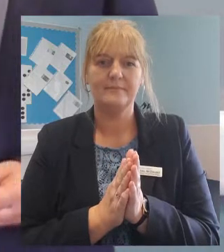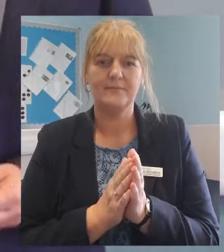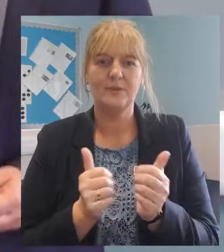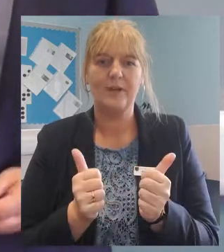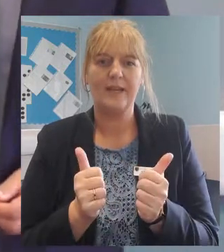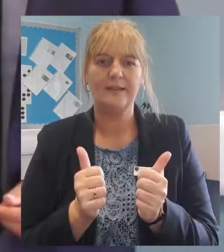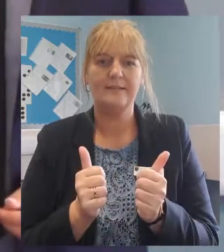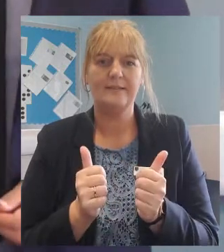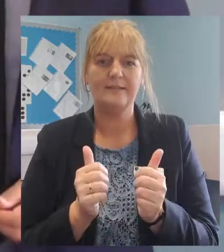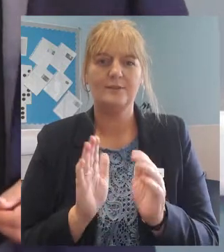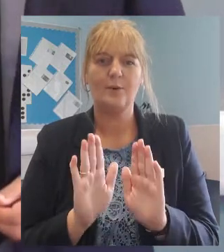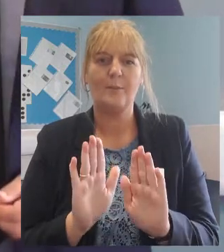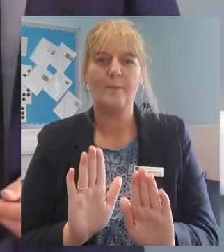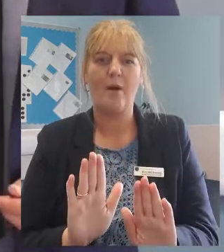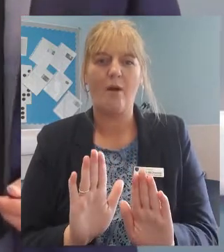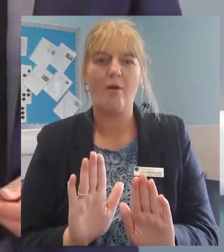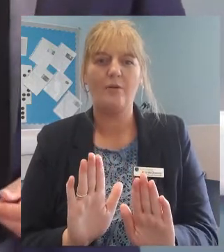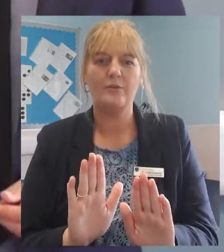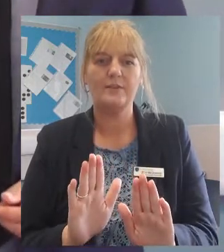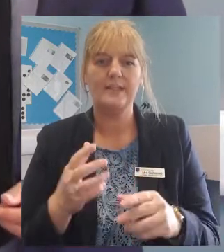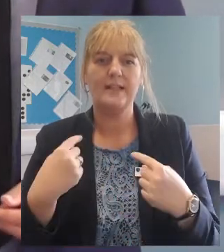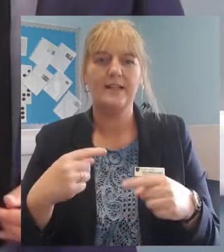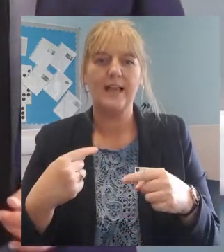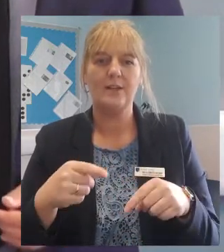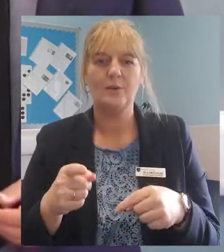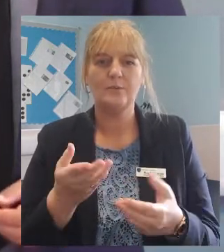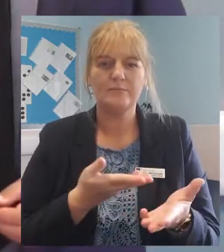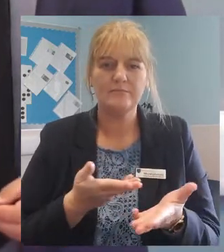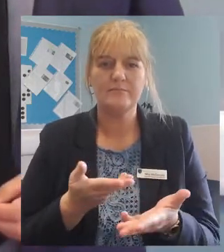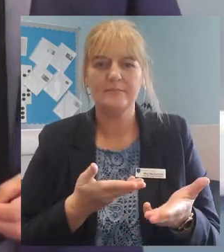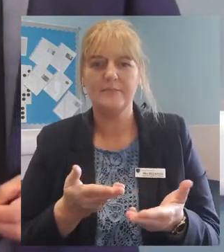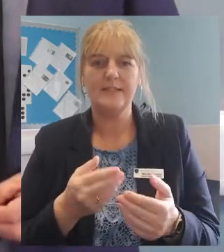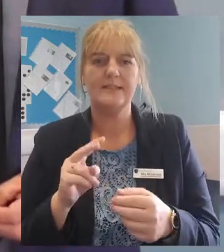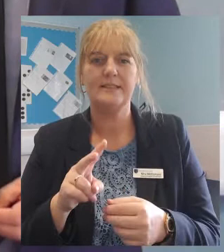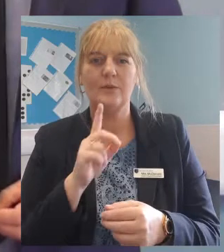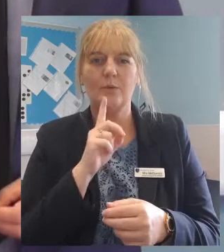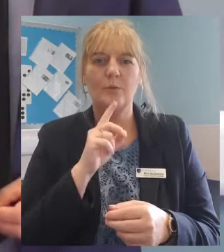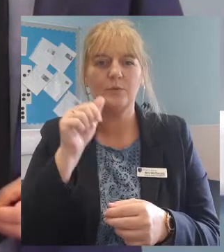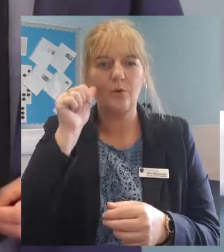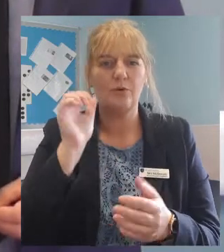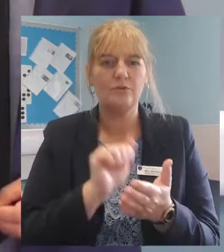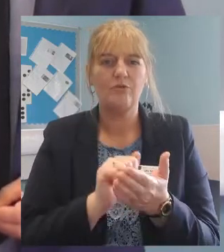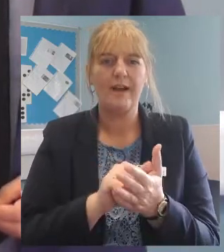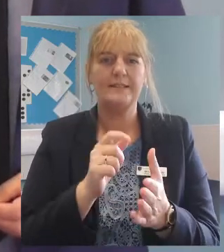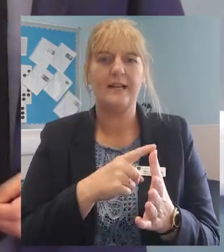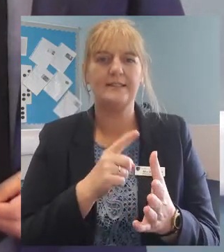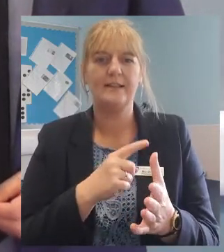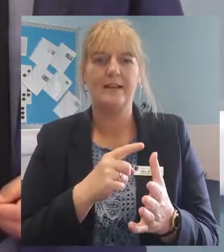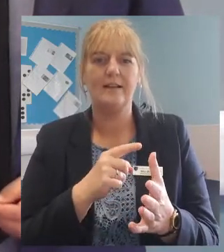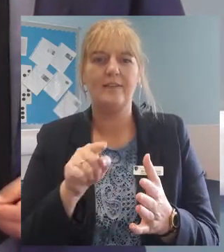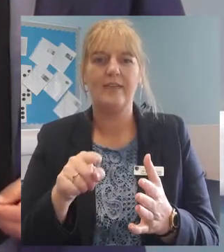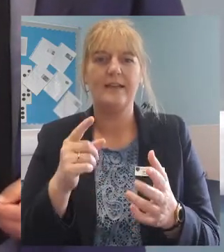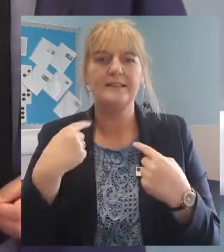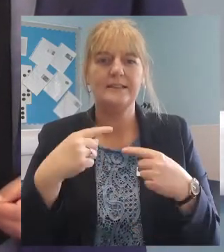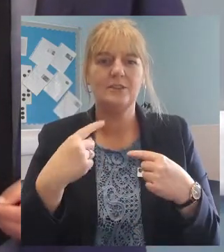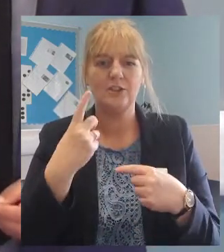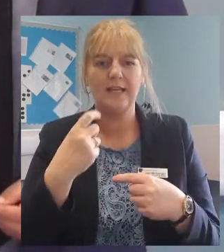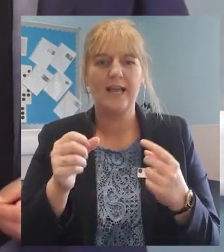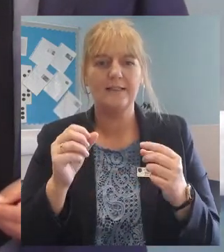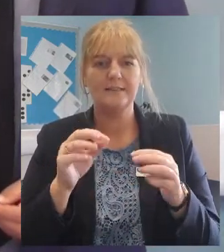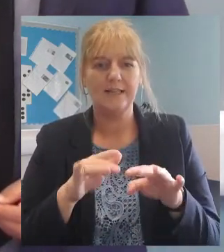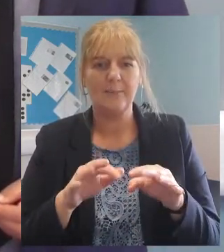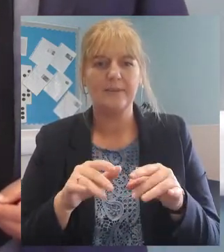So I'm going to pause for a while and give you a moment just to check who in your tutor group might know the answer and to jot down their